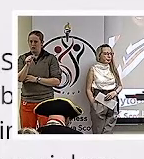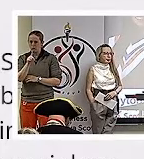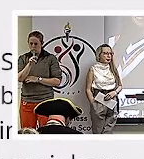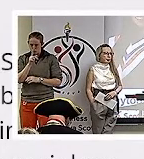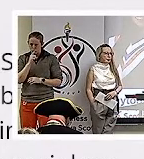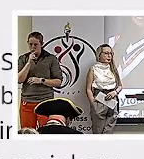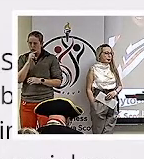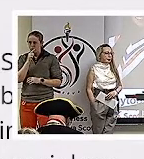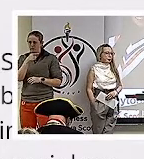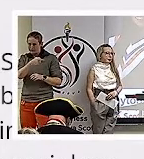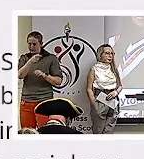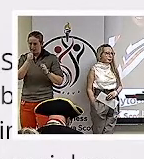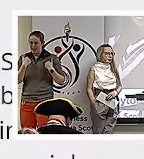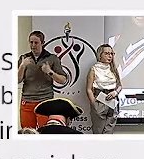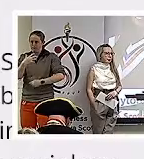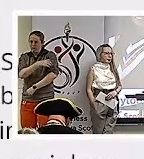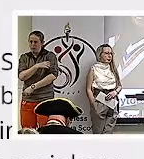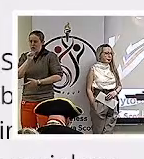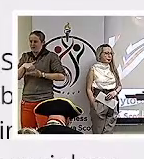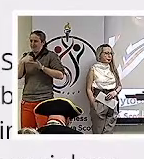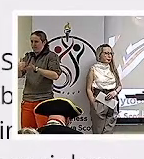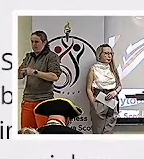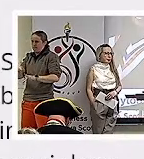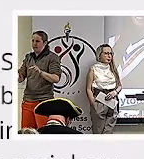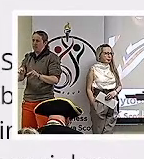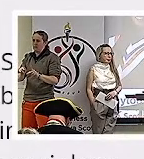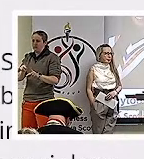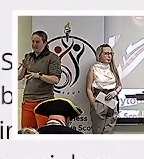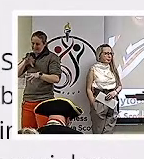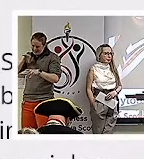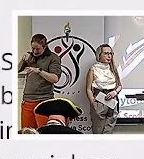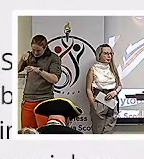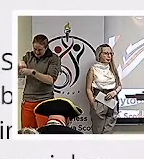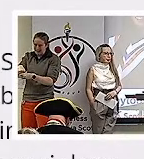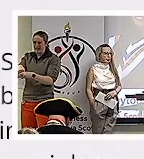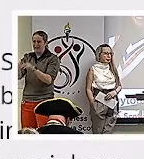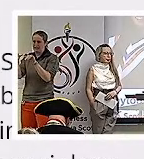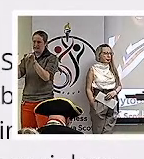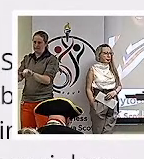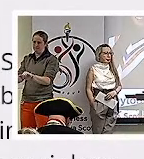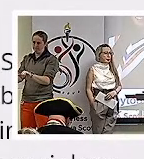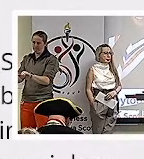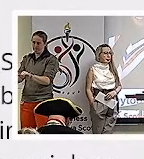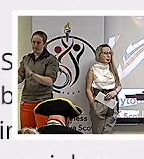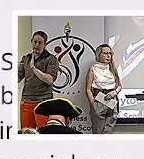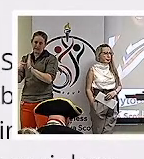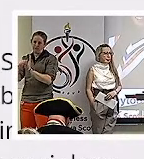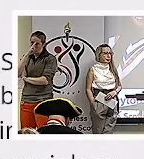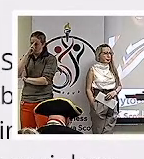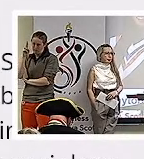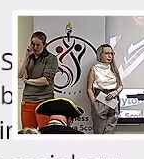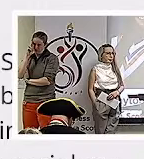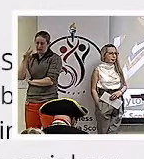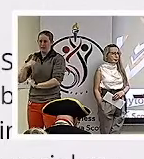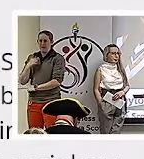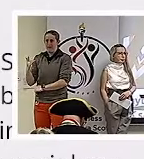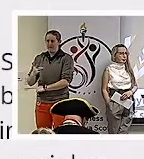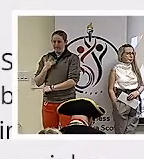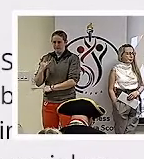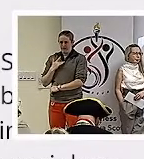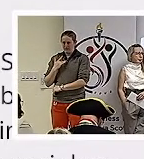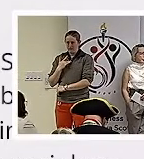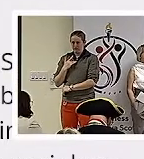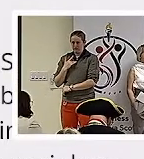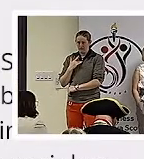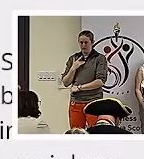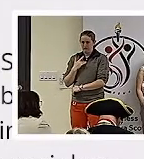our hospitals, where I feel giving a first-hand voice to another